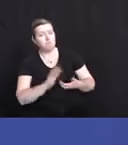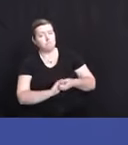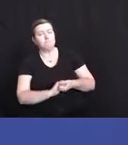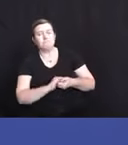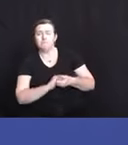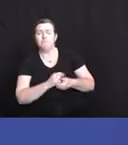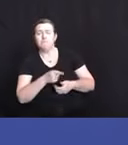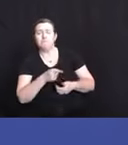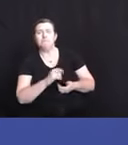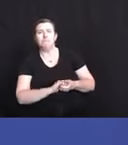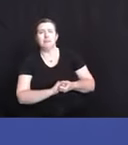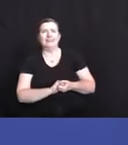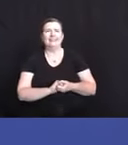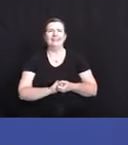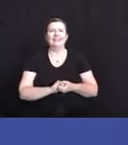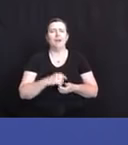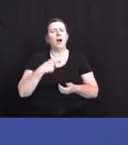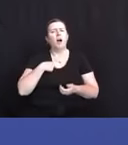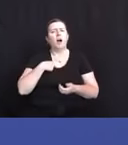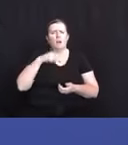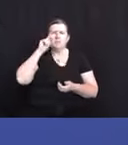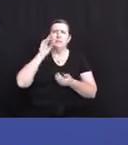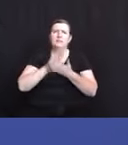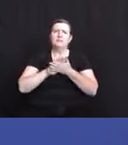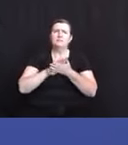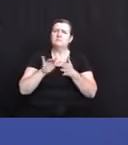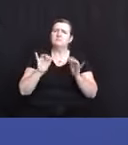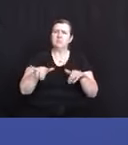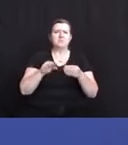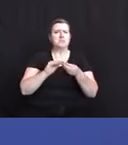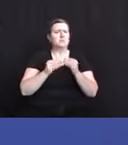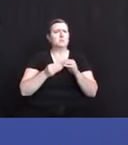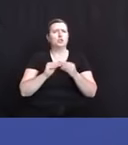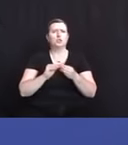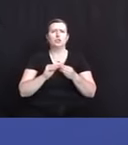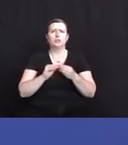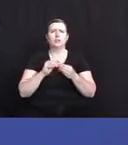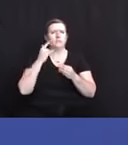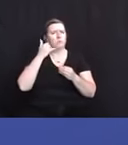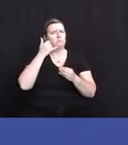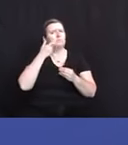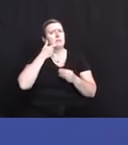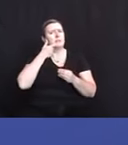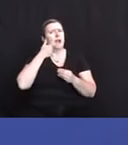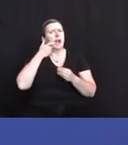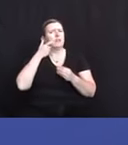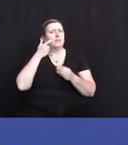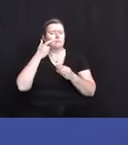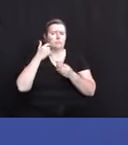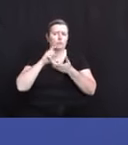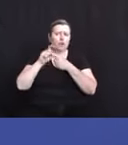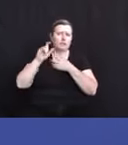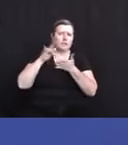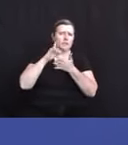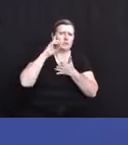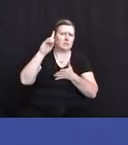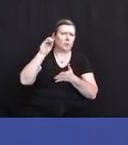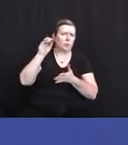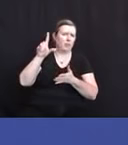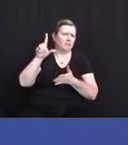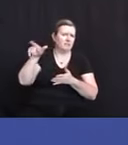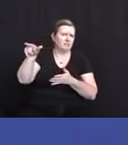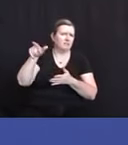I'm not sure. I believe it's the same number. I'm not sure to the extent to which the call center is completely up and running. It is up and running. Mahan says it's up and running. It's the same